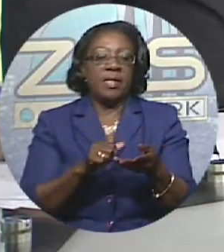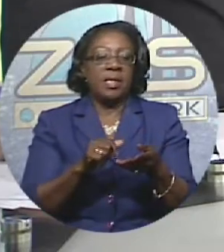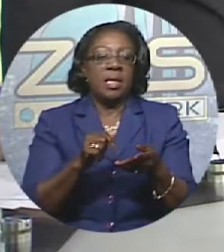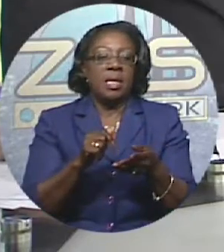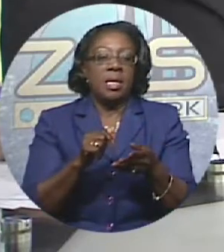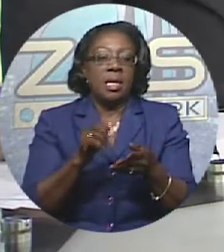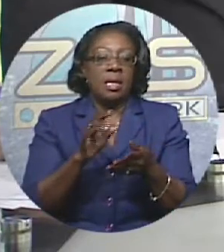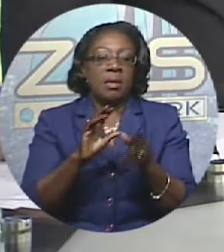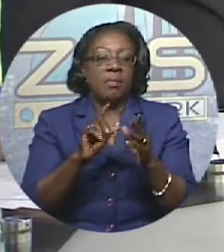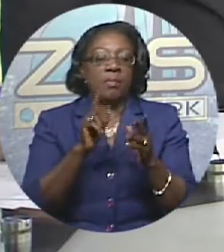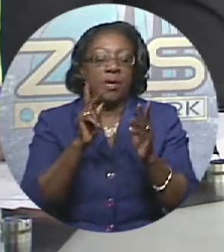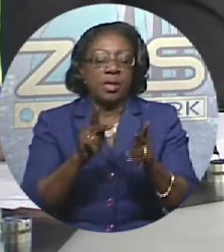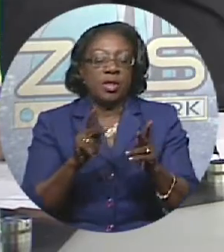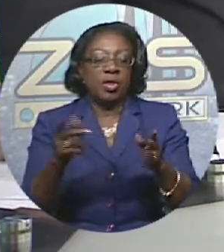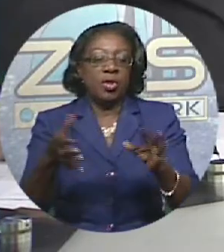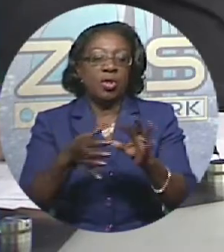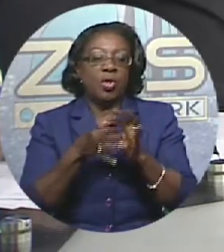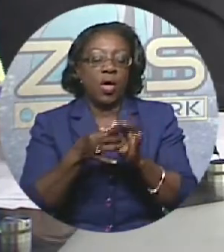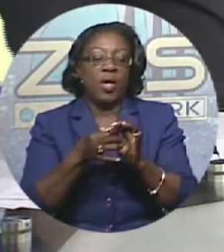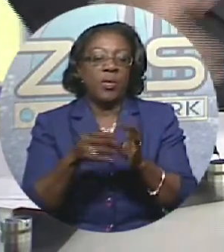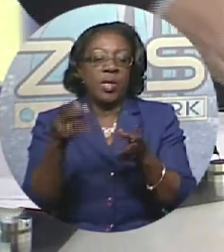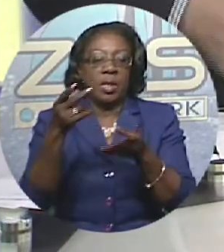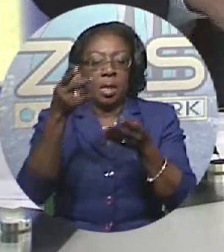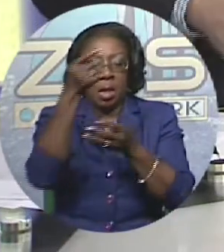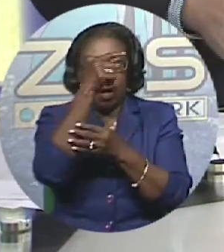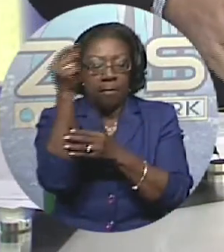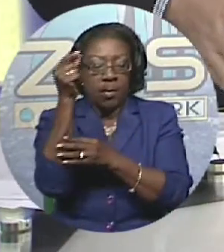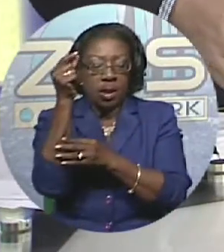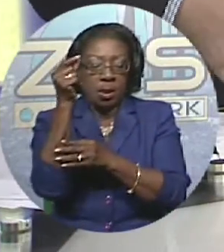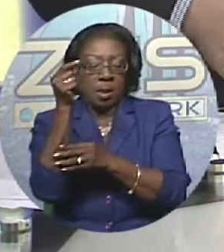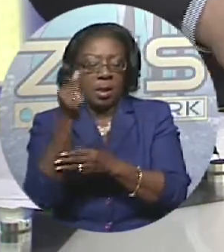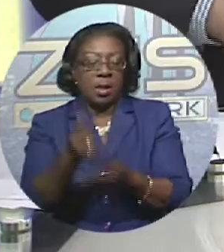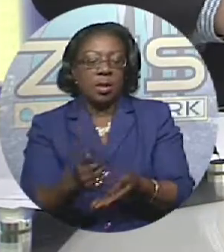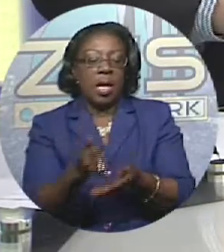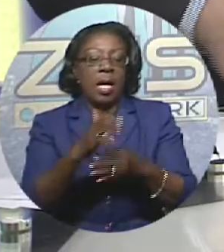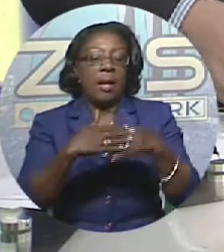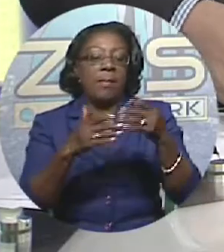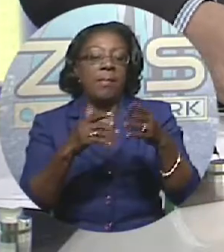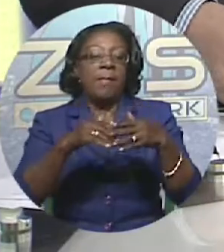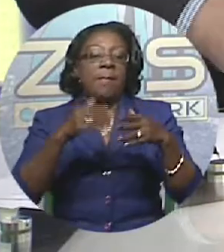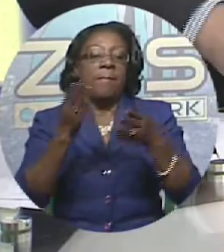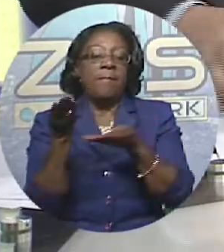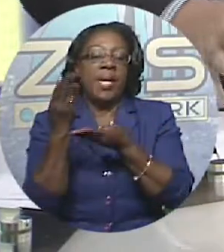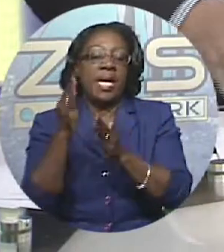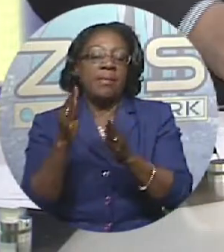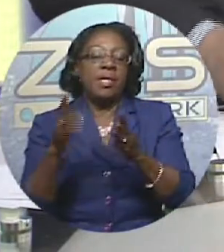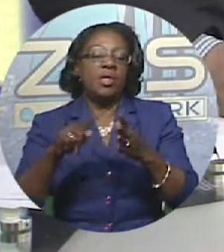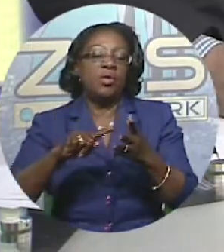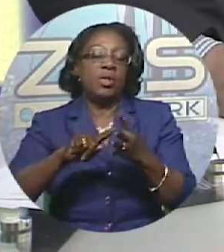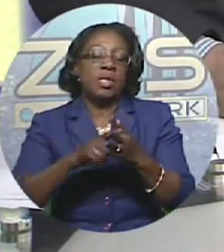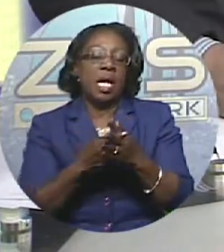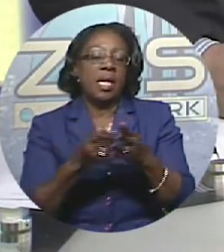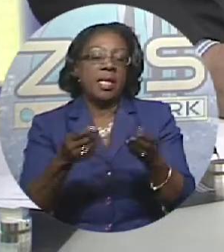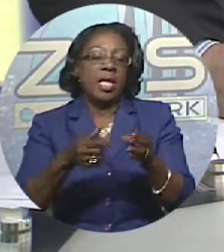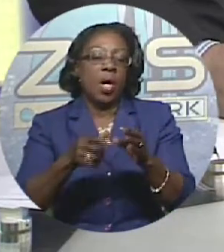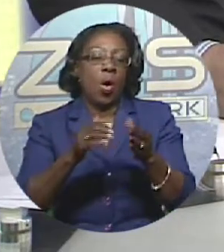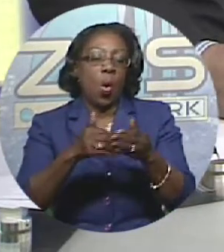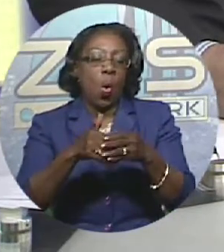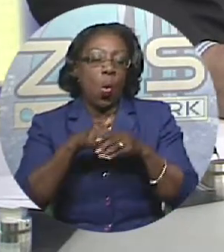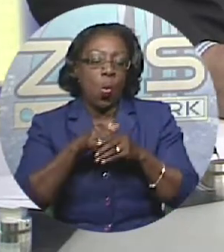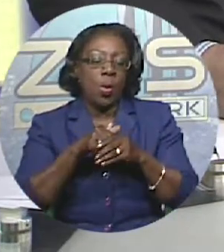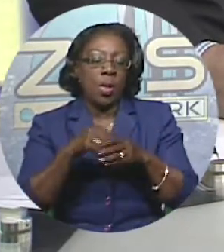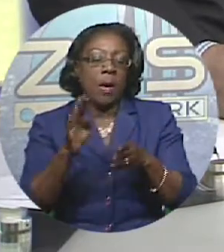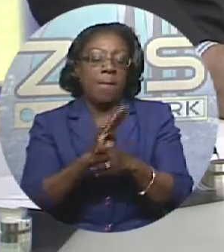ranks of government-driven entrepreneur initiatives that seeks really to help Bahamians start their own business, giving them all the necessary and